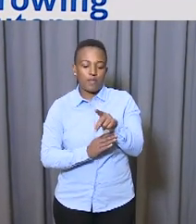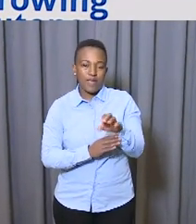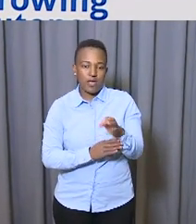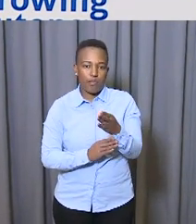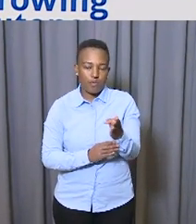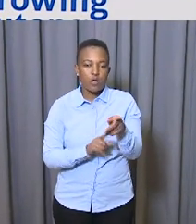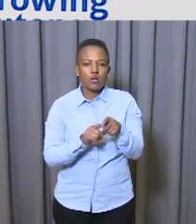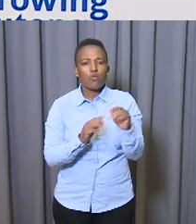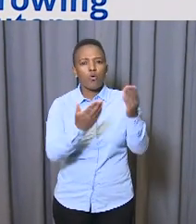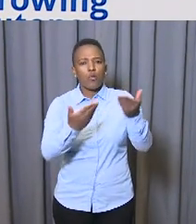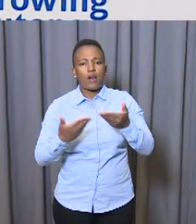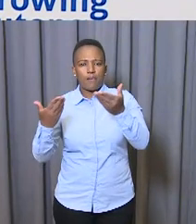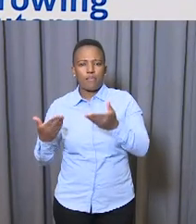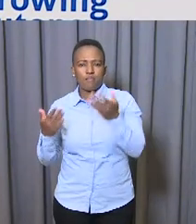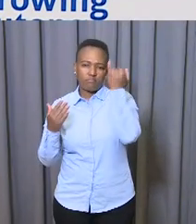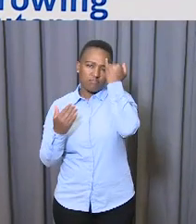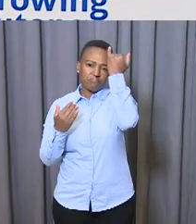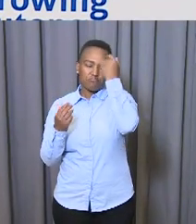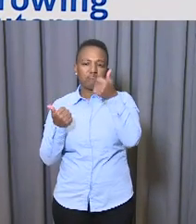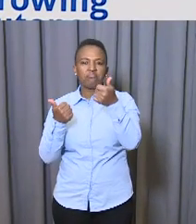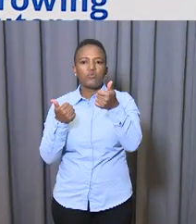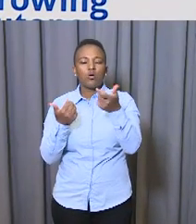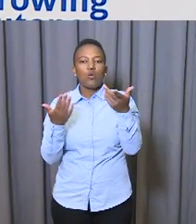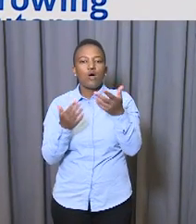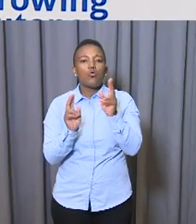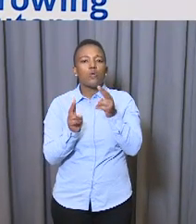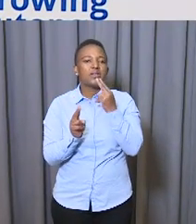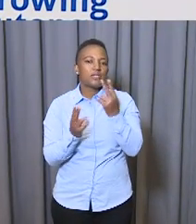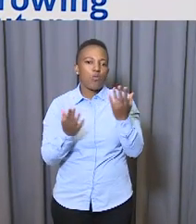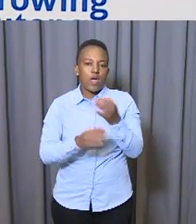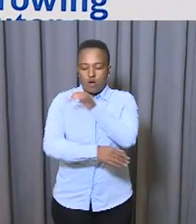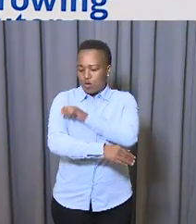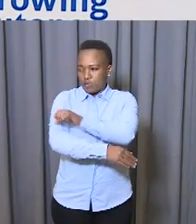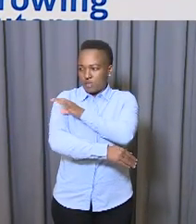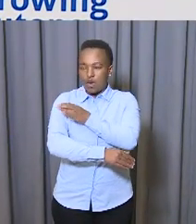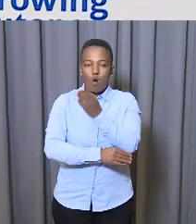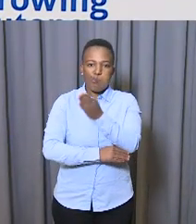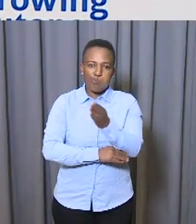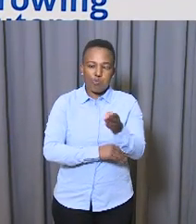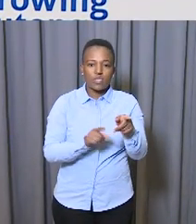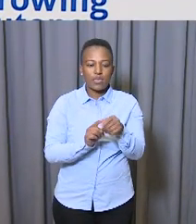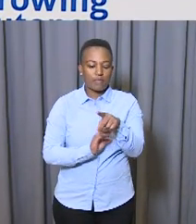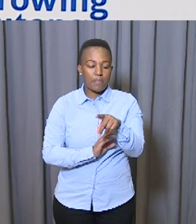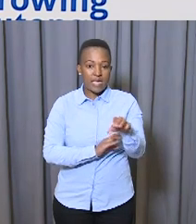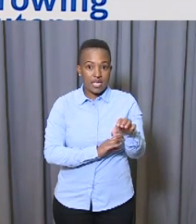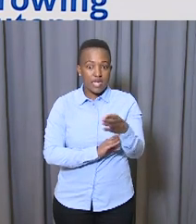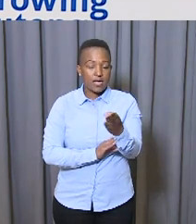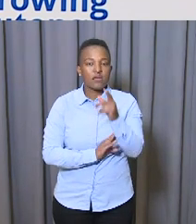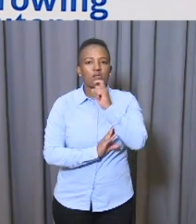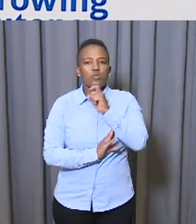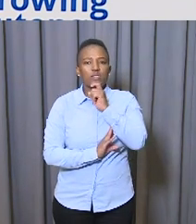innovations that we normally see in our facilities in terms of PPE and its usage, and even